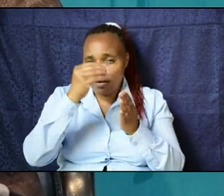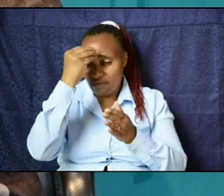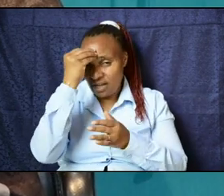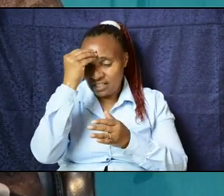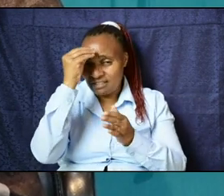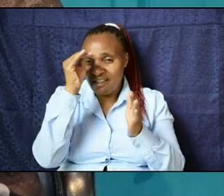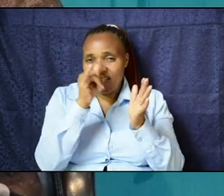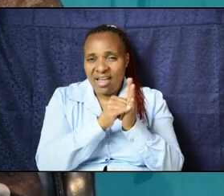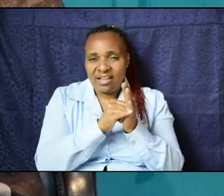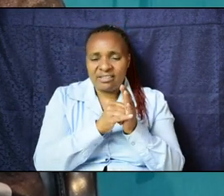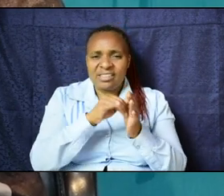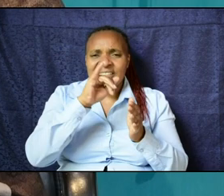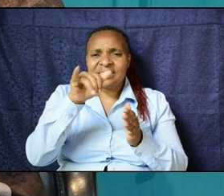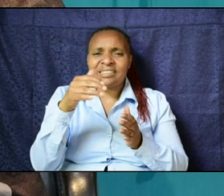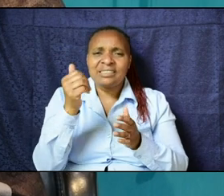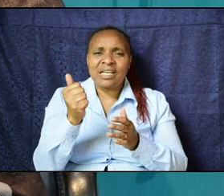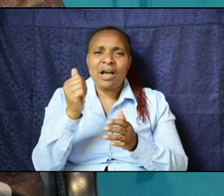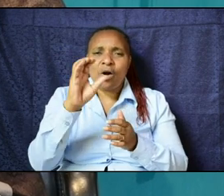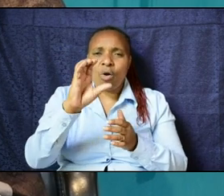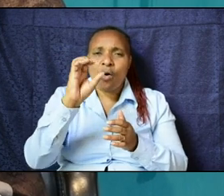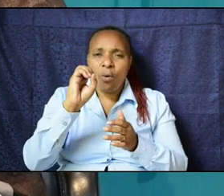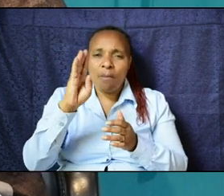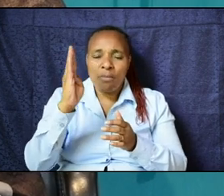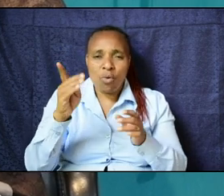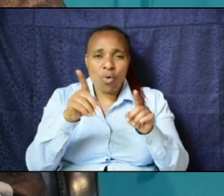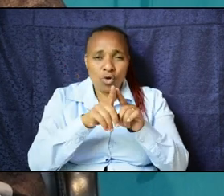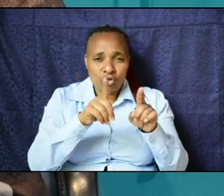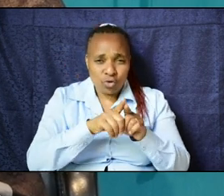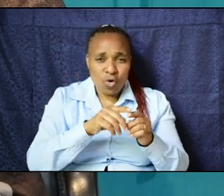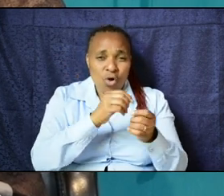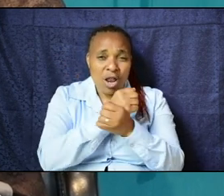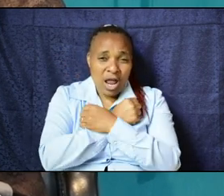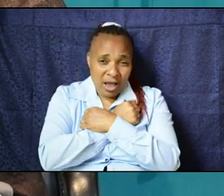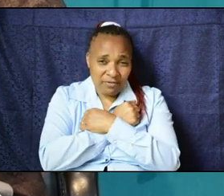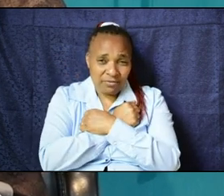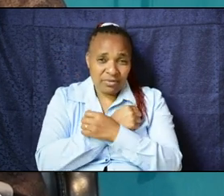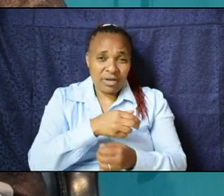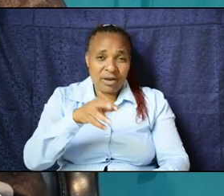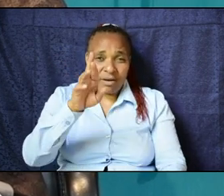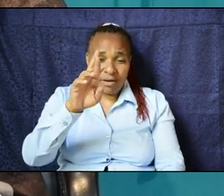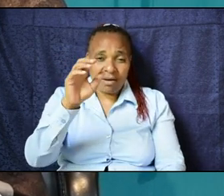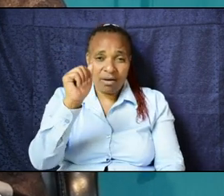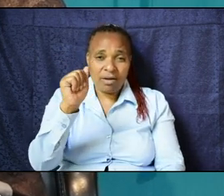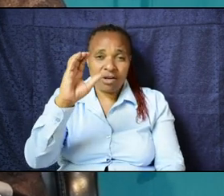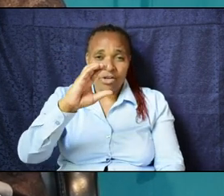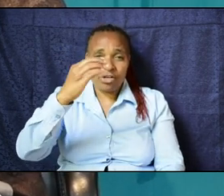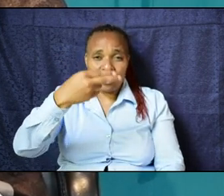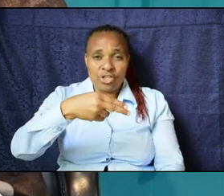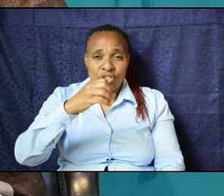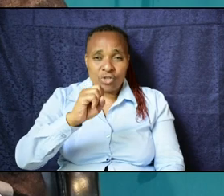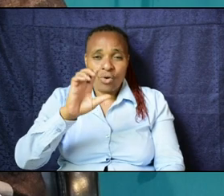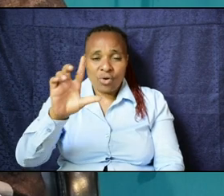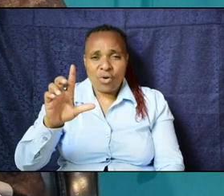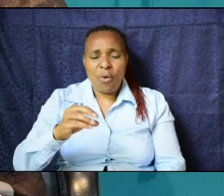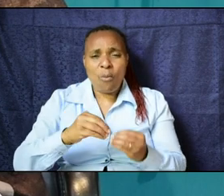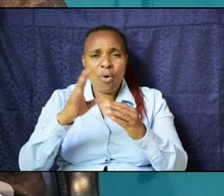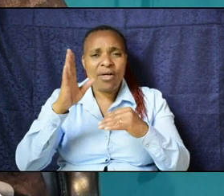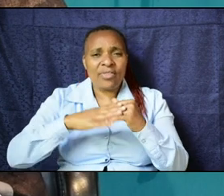that Jacob also loved Rachel, right, more than Leah. So